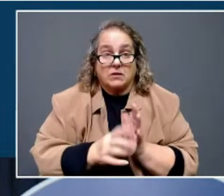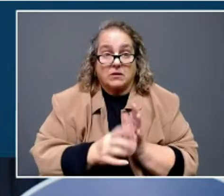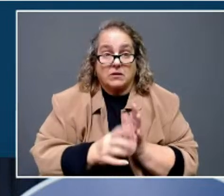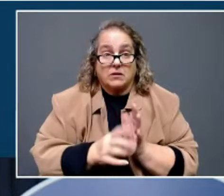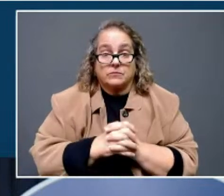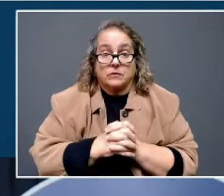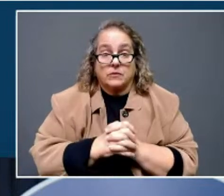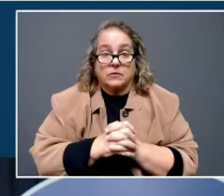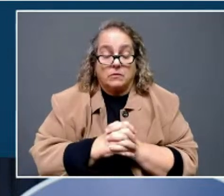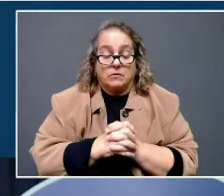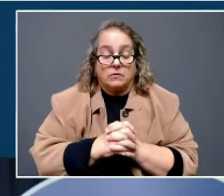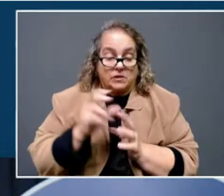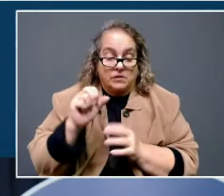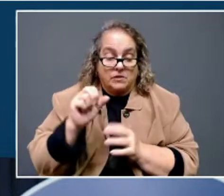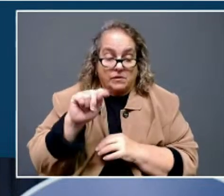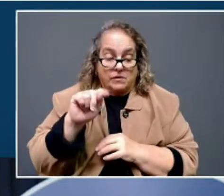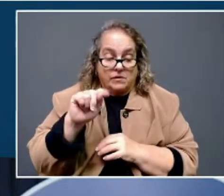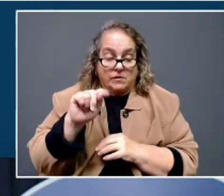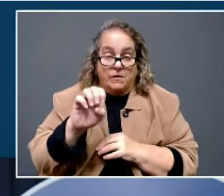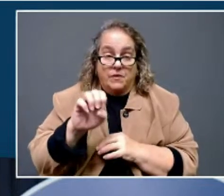state.